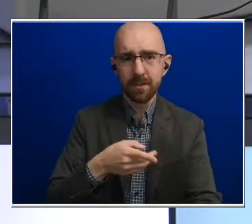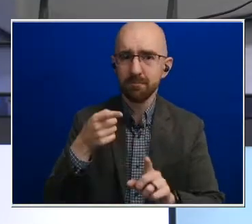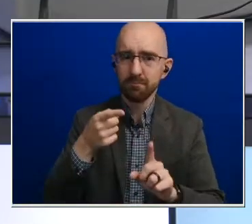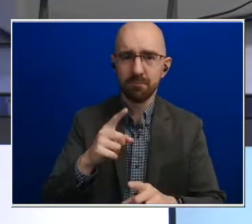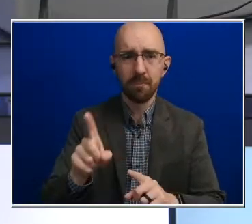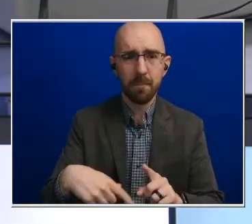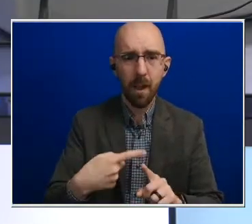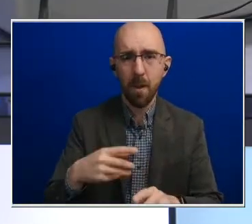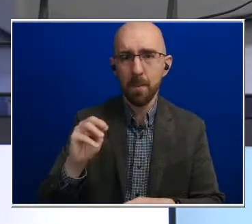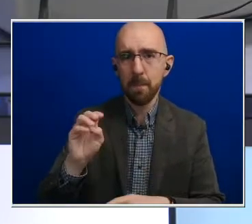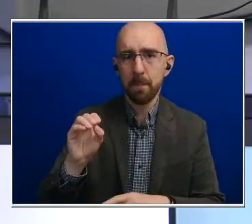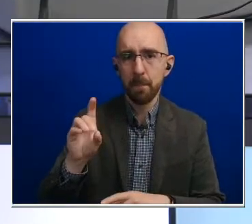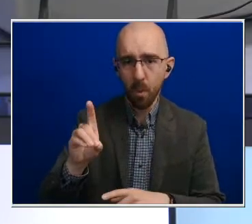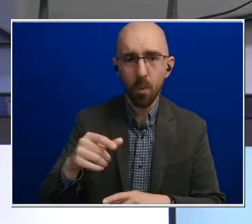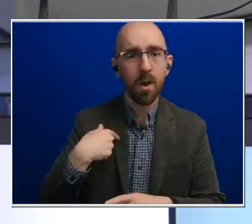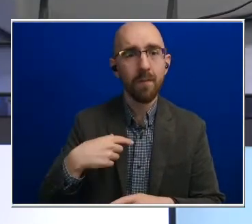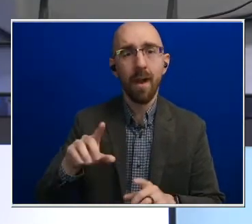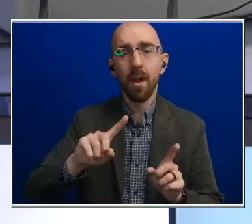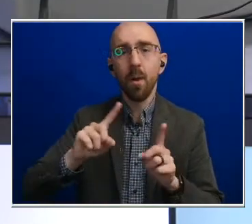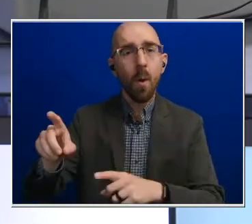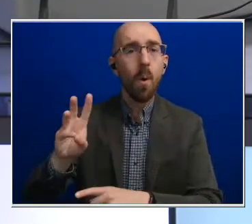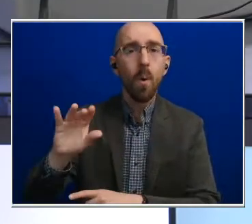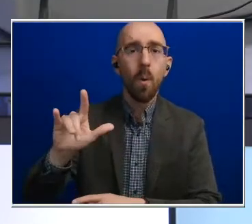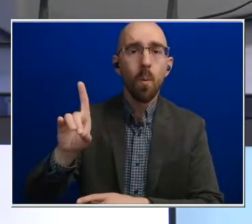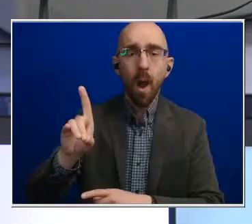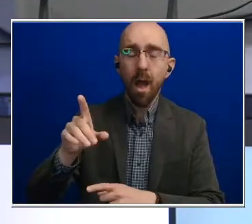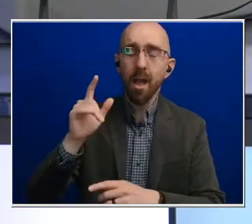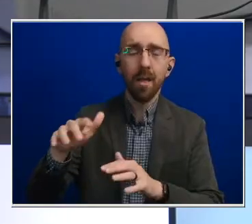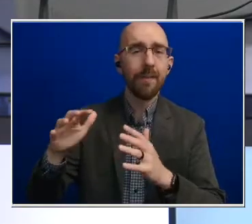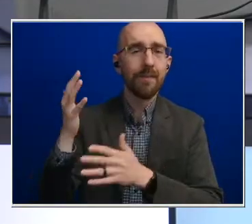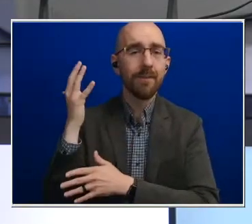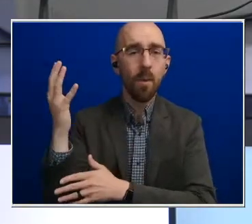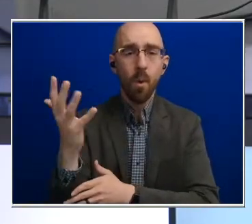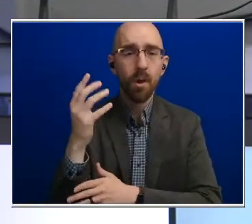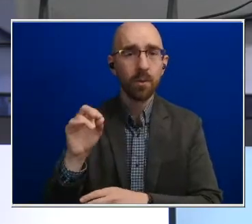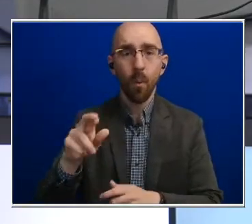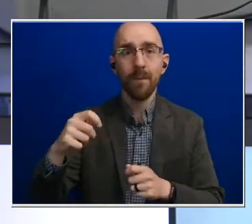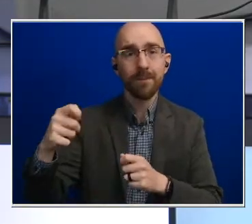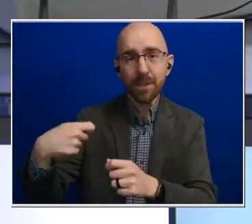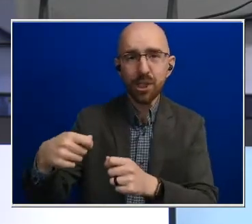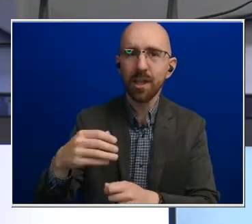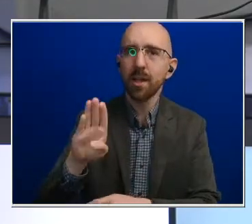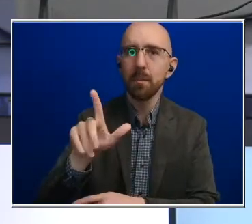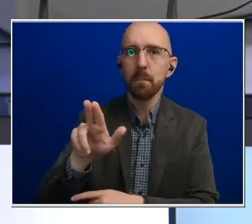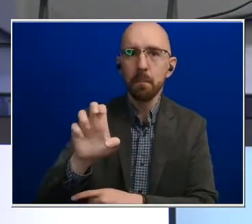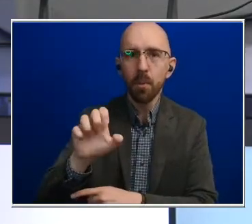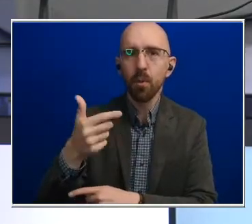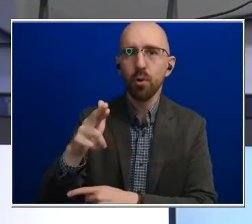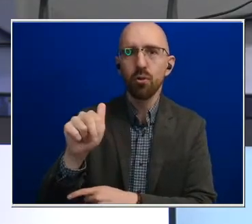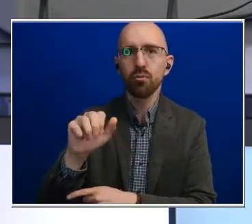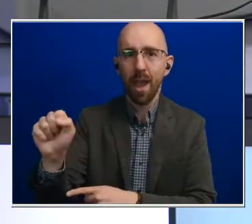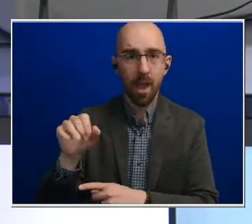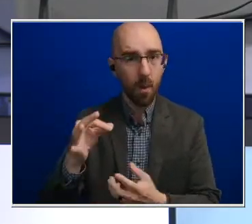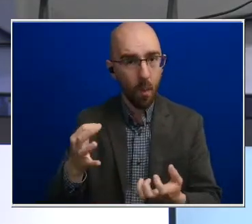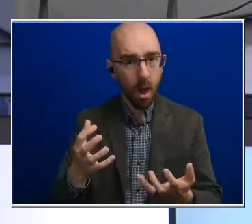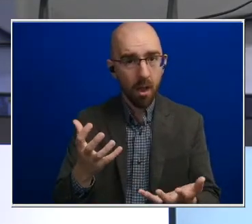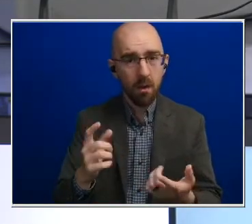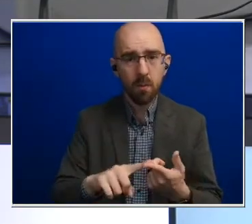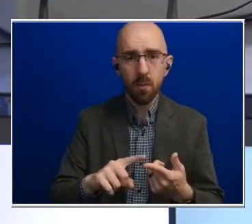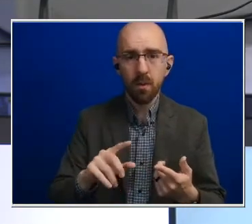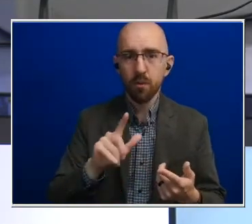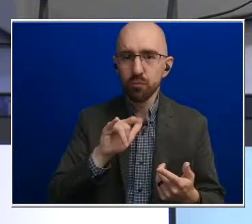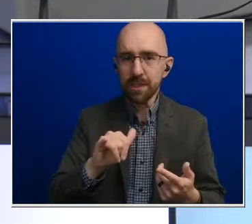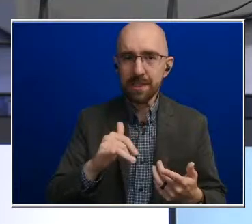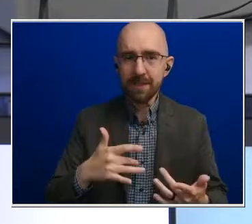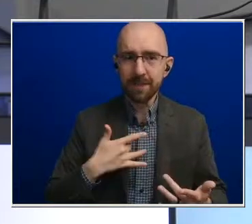to go out into the wilderness or do some fly fishing, man, that's bluegrass. If I want to get pumped up or I want to really feel much, it's